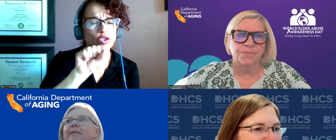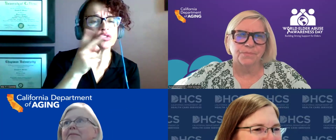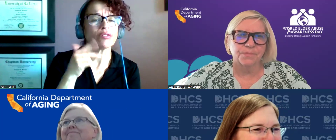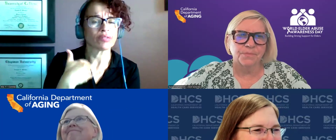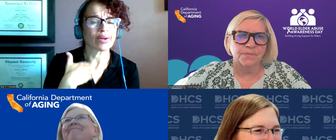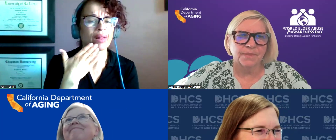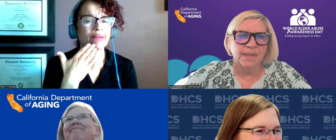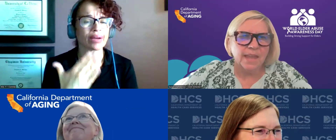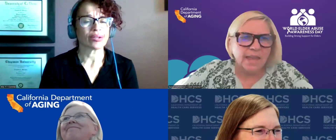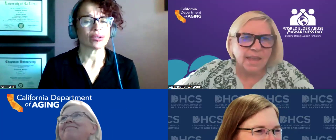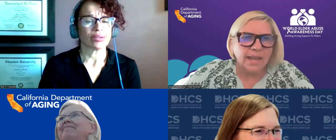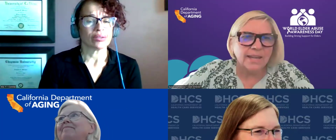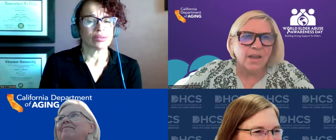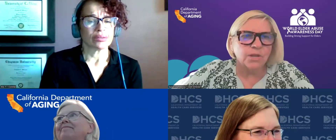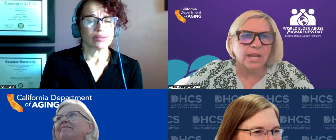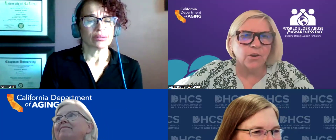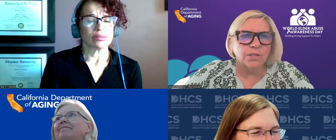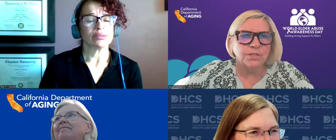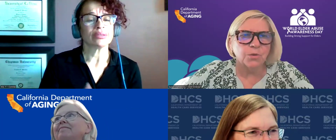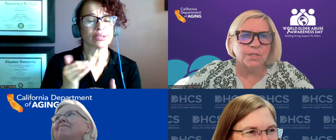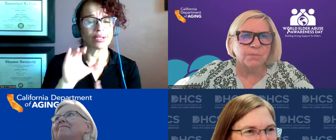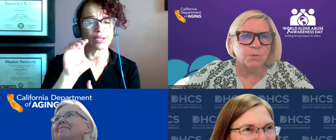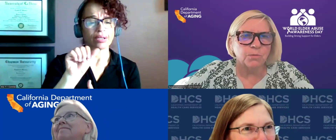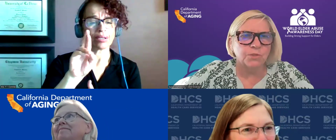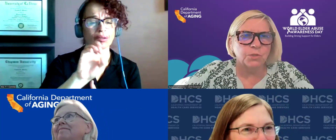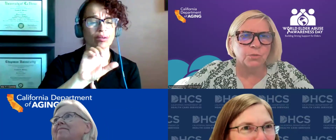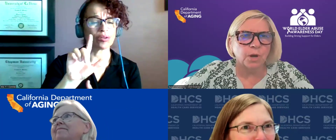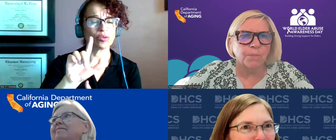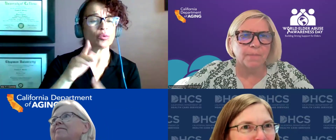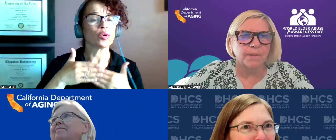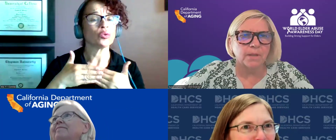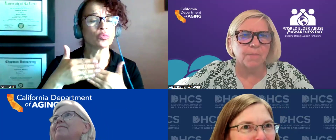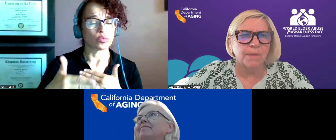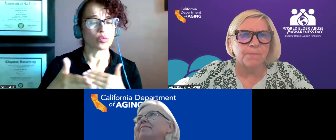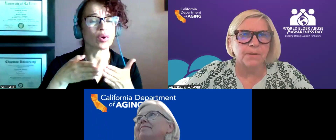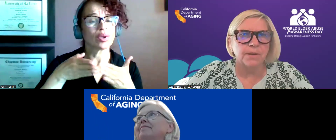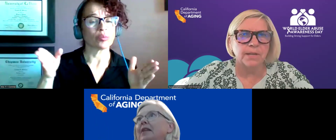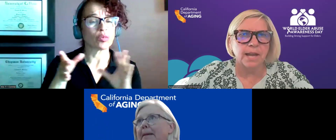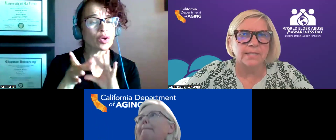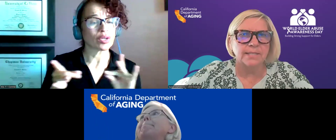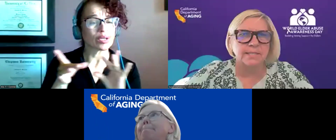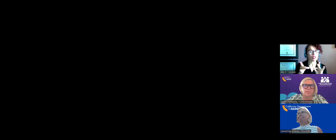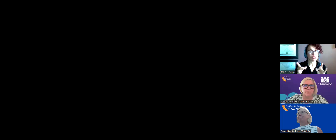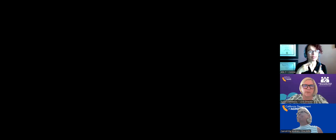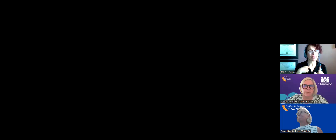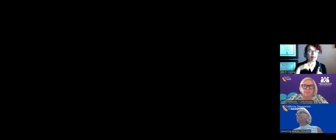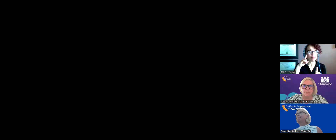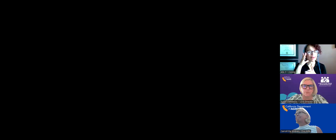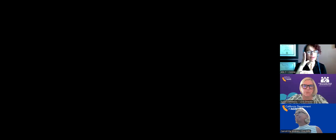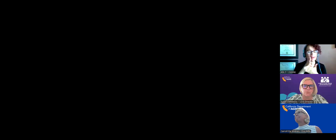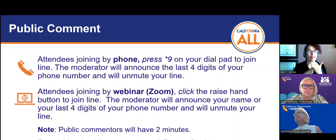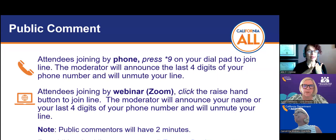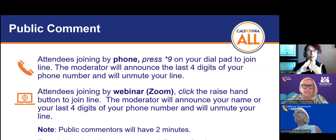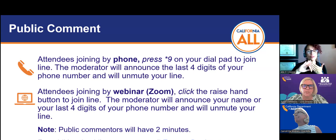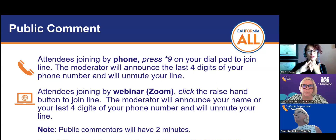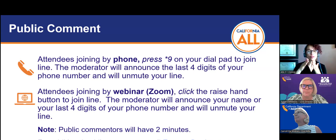you. Okay, thanks. And now Carol is going to move to our public comment period. I see some of our committee